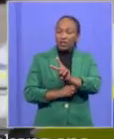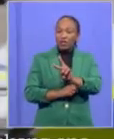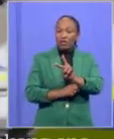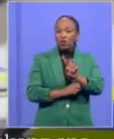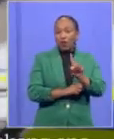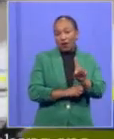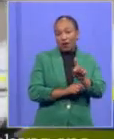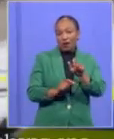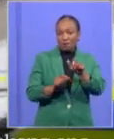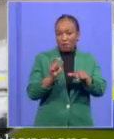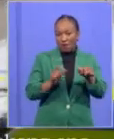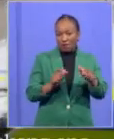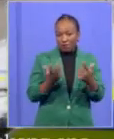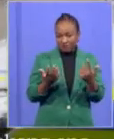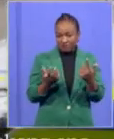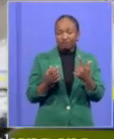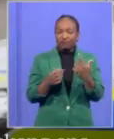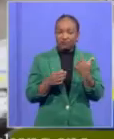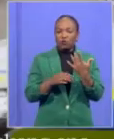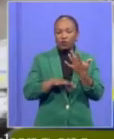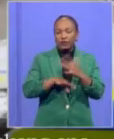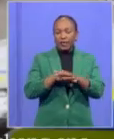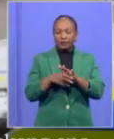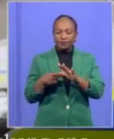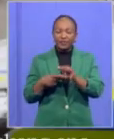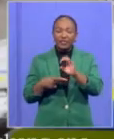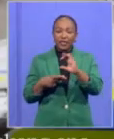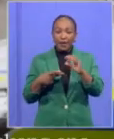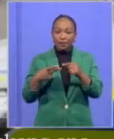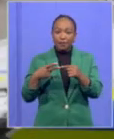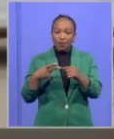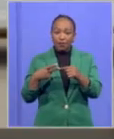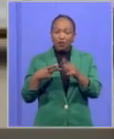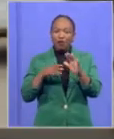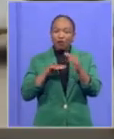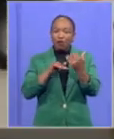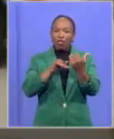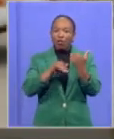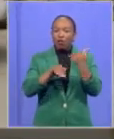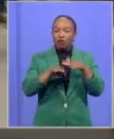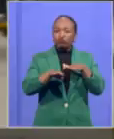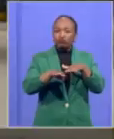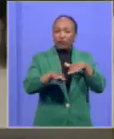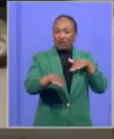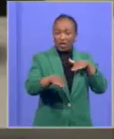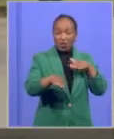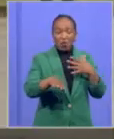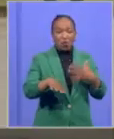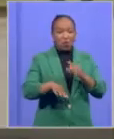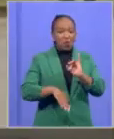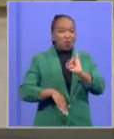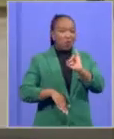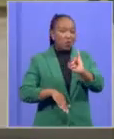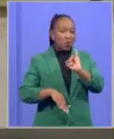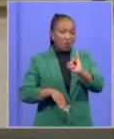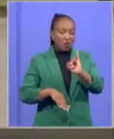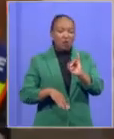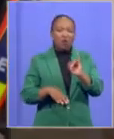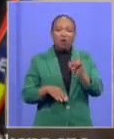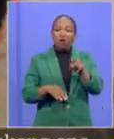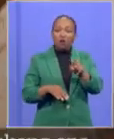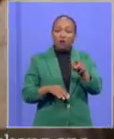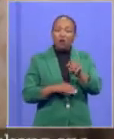21. Athe Eastern Cape mothamo wa sephethephethe ebile o matla mebileng e meholo teng ho tshwerwe bakganni ba